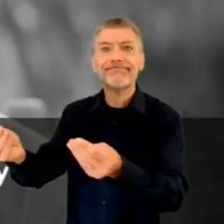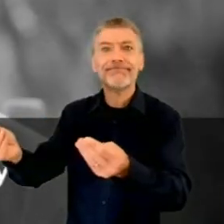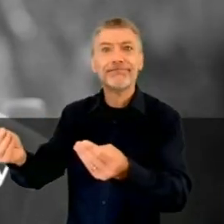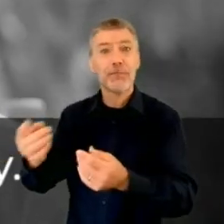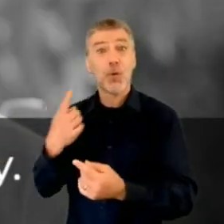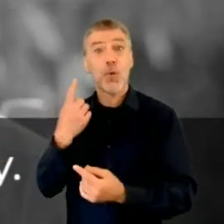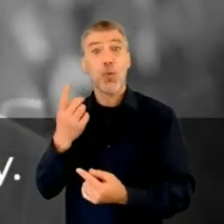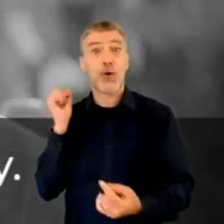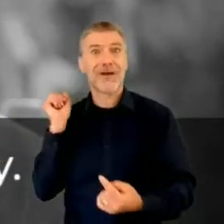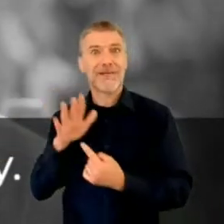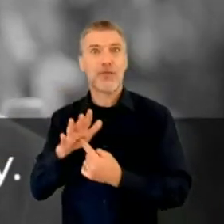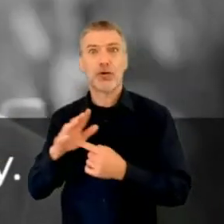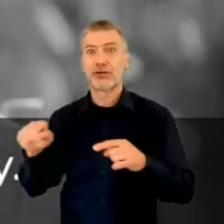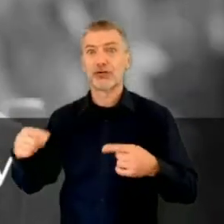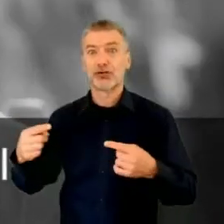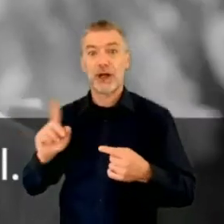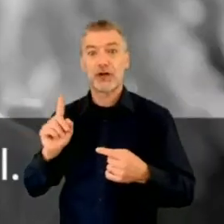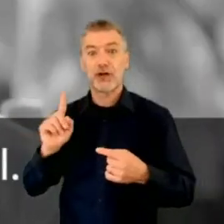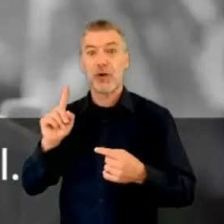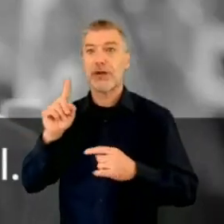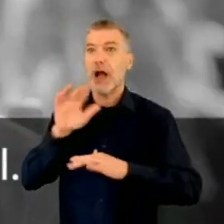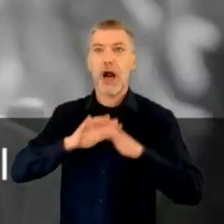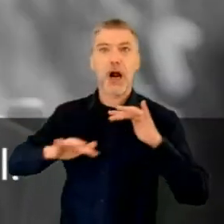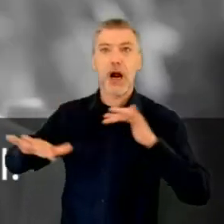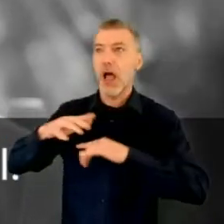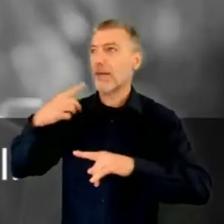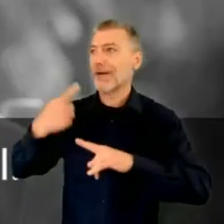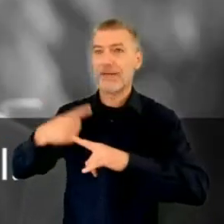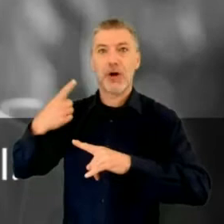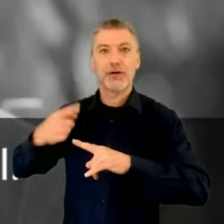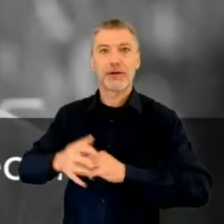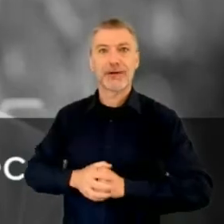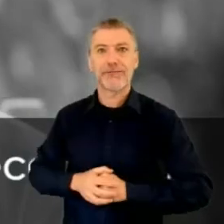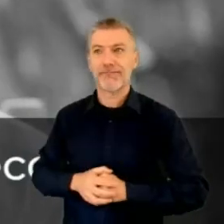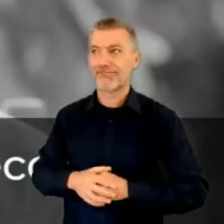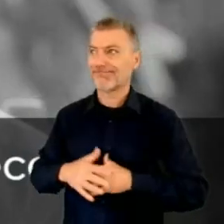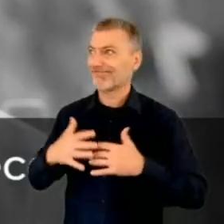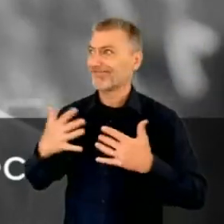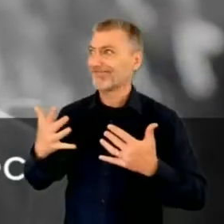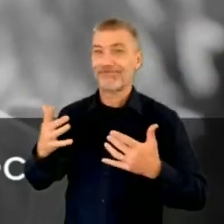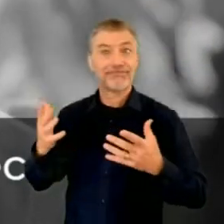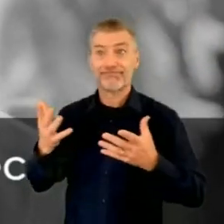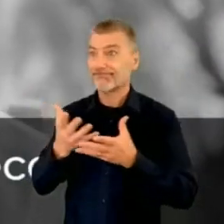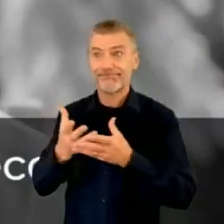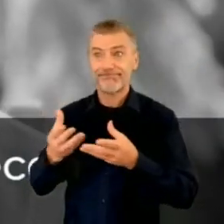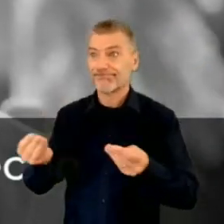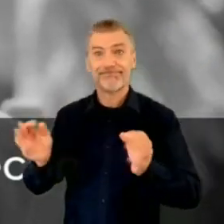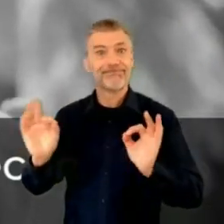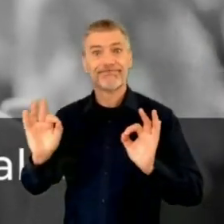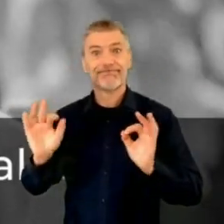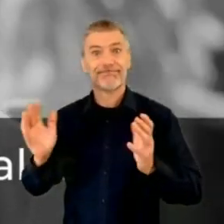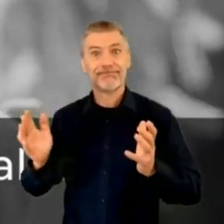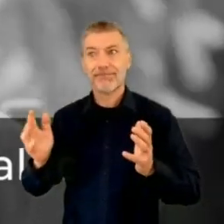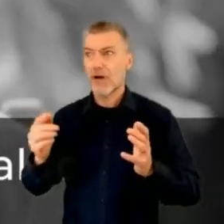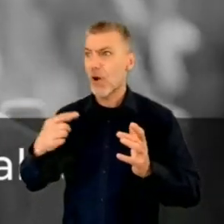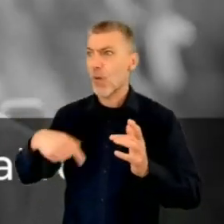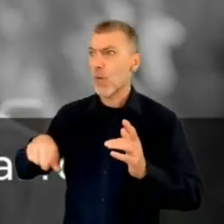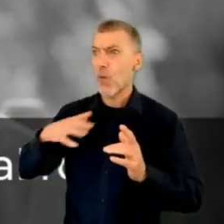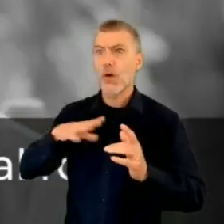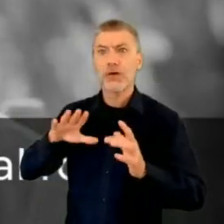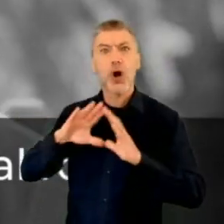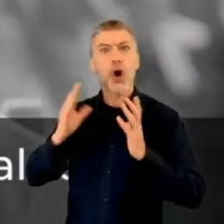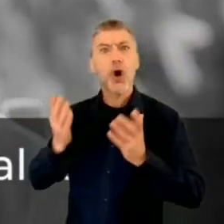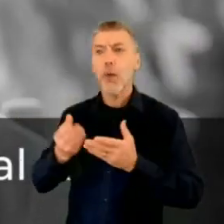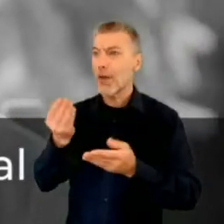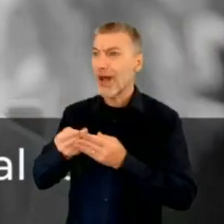important is the climate emergency. That has not waned at all. And as we seek to revive our global economy, power is going